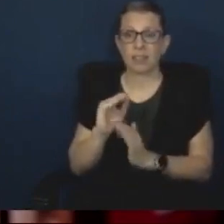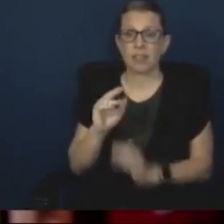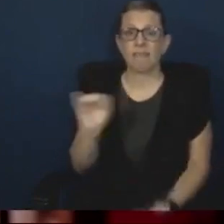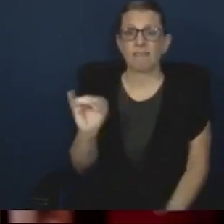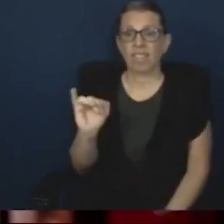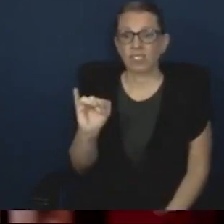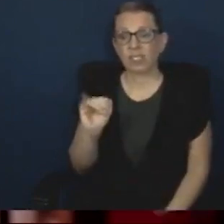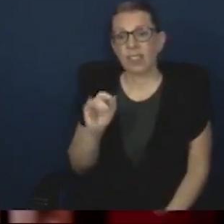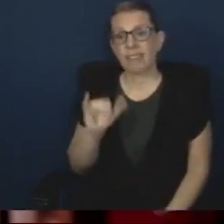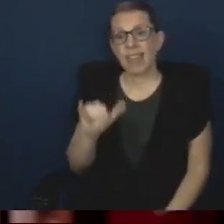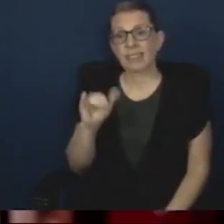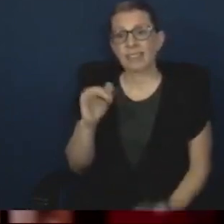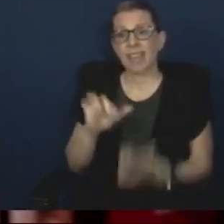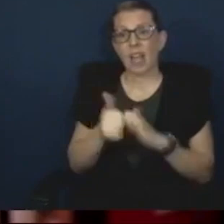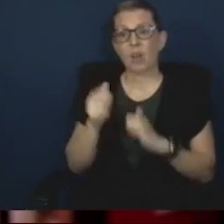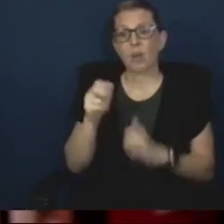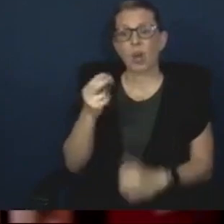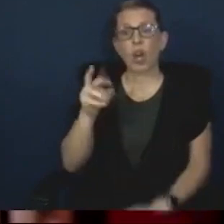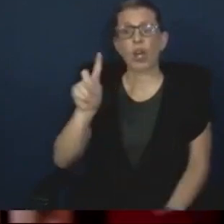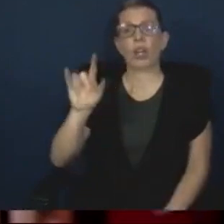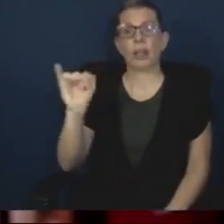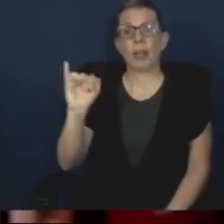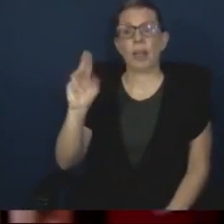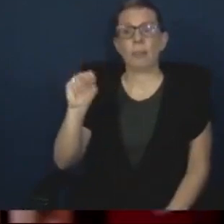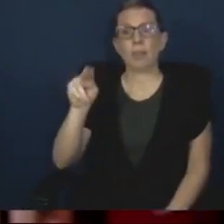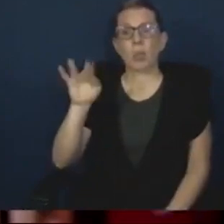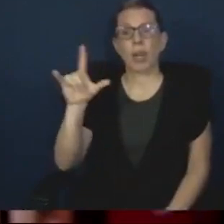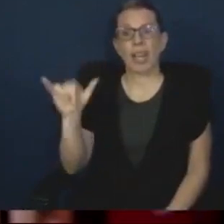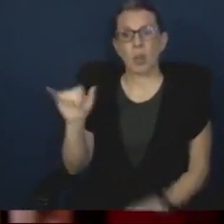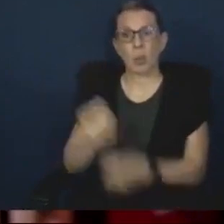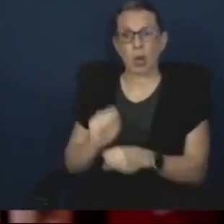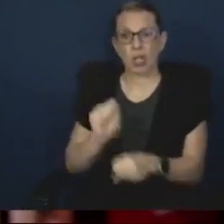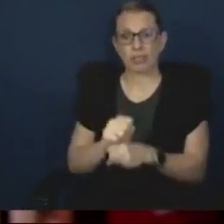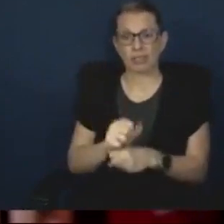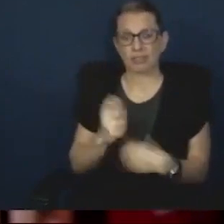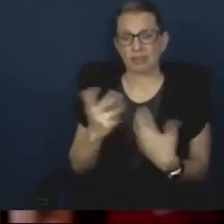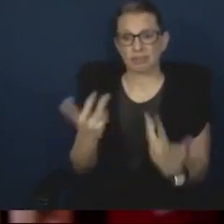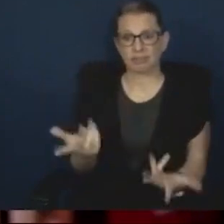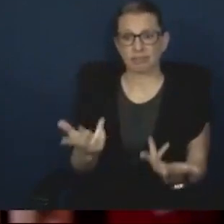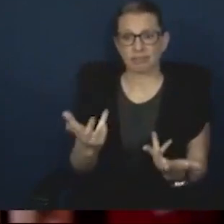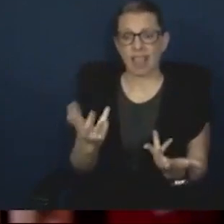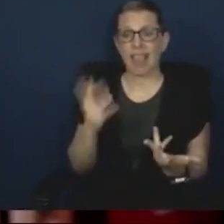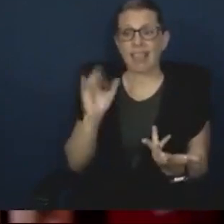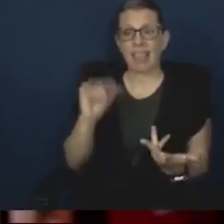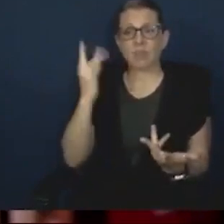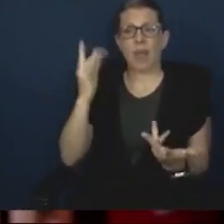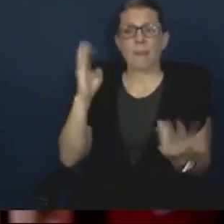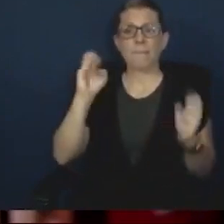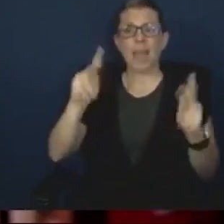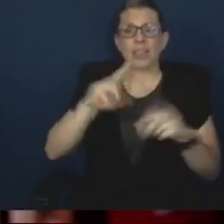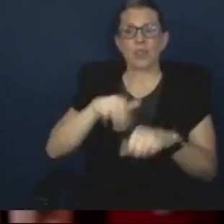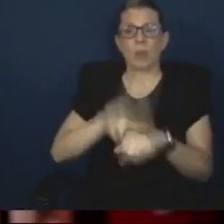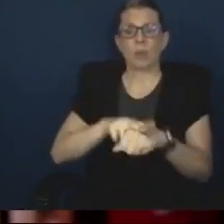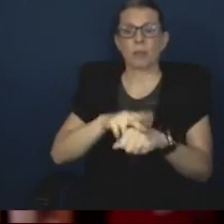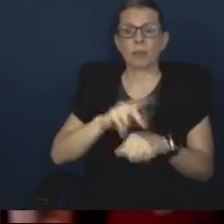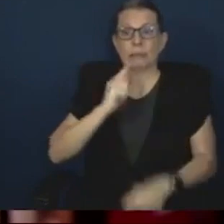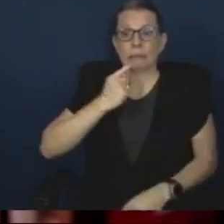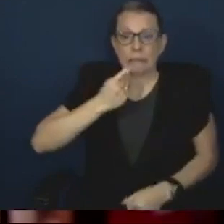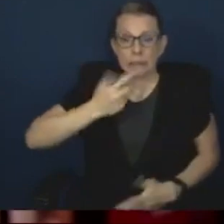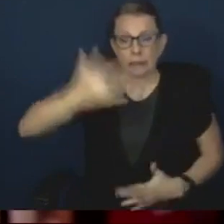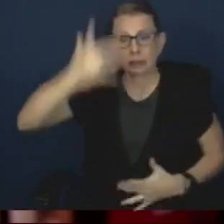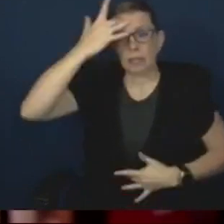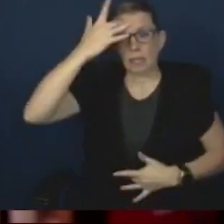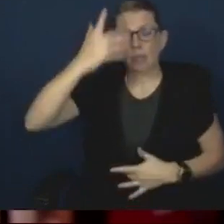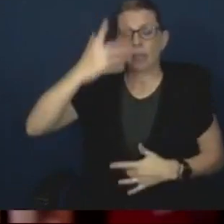think that's why we're starting to go back to normal, because you won't get terribly sick, you're likely not to be